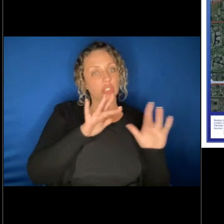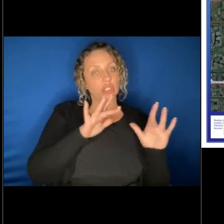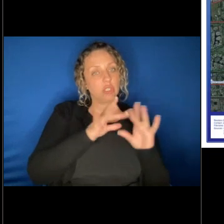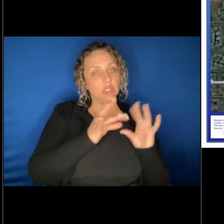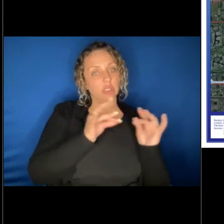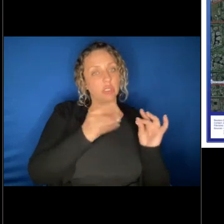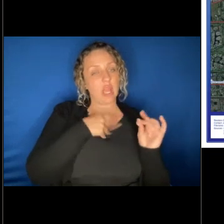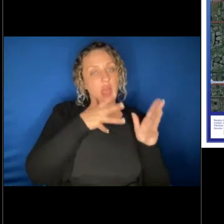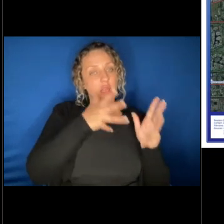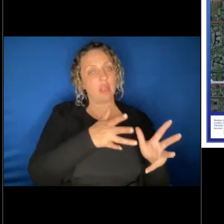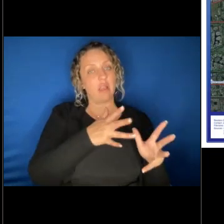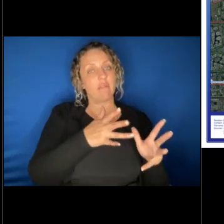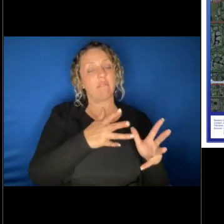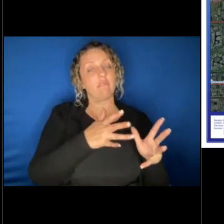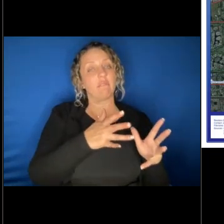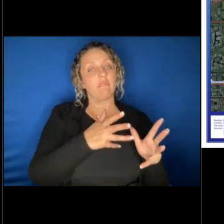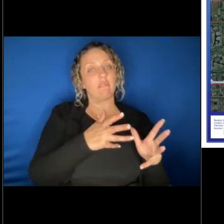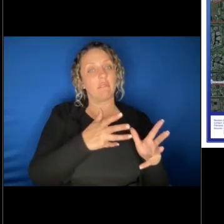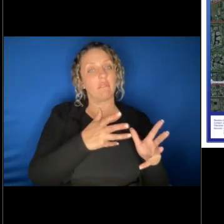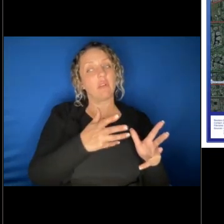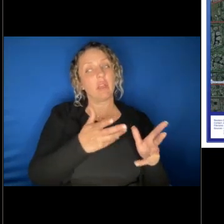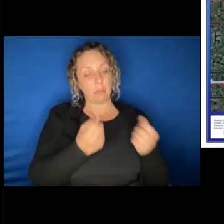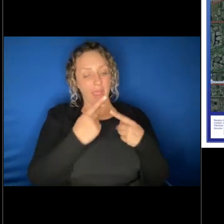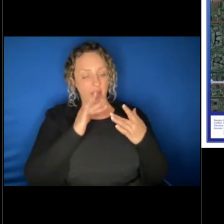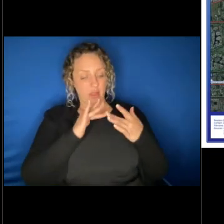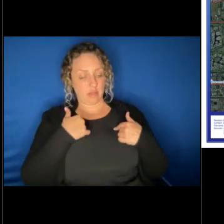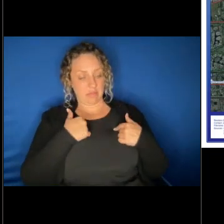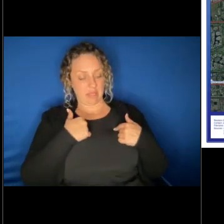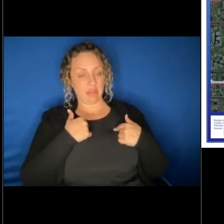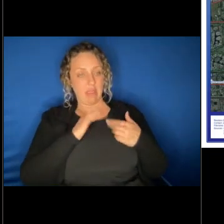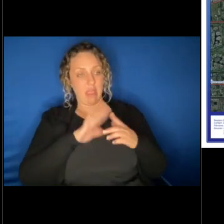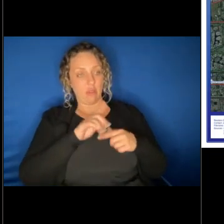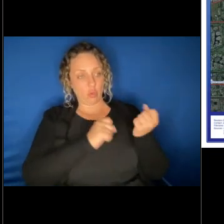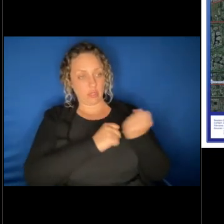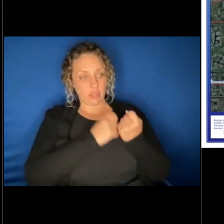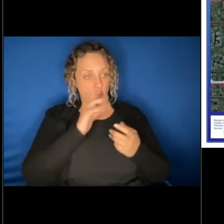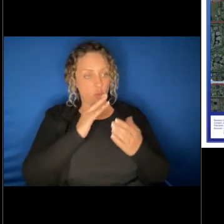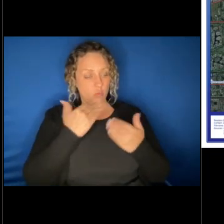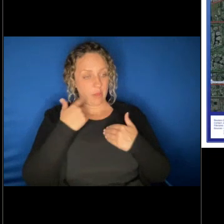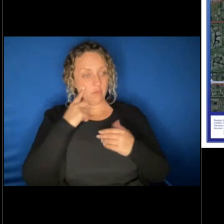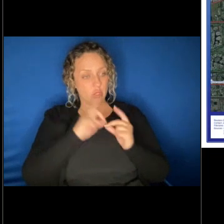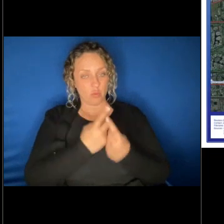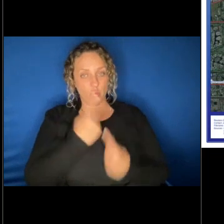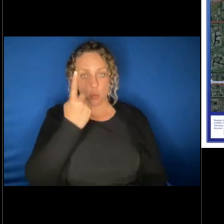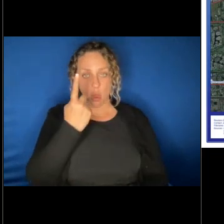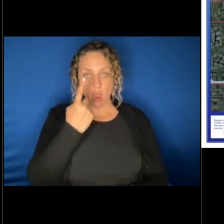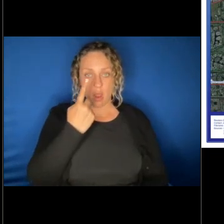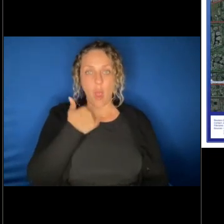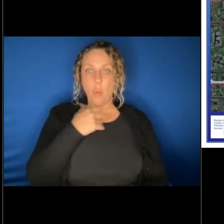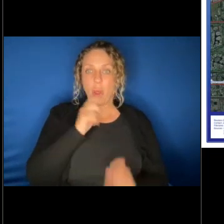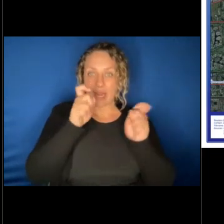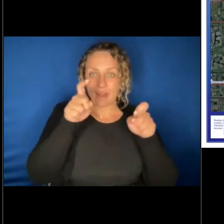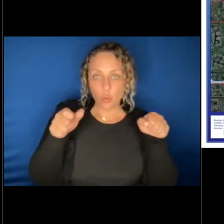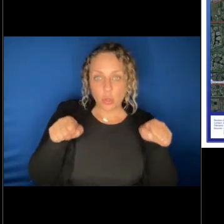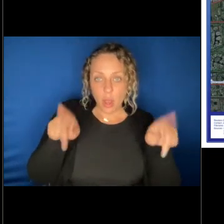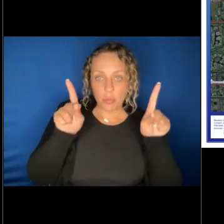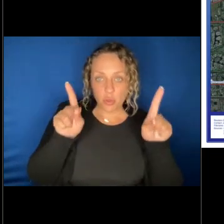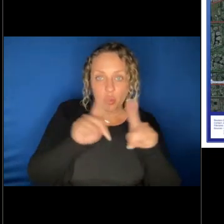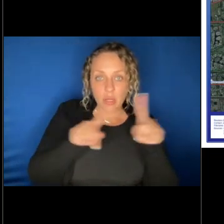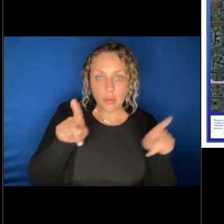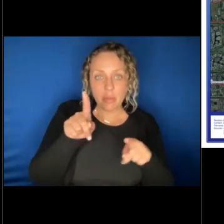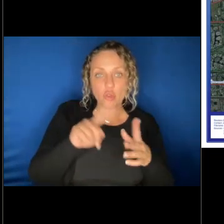your constituent, you're responsible for District 1. I want to give you a shot, but you got off to a bad